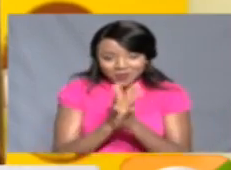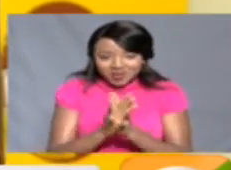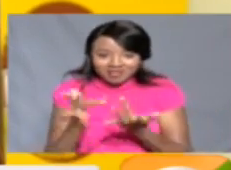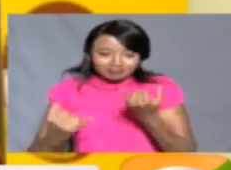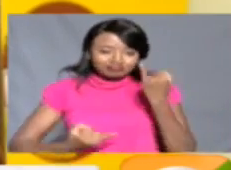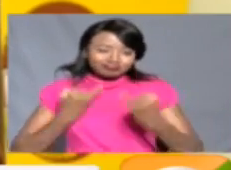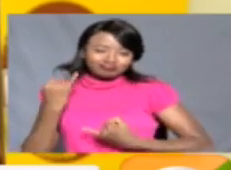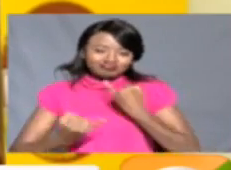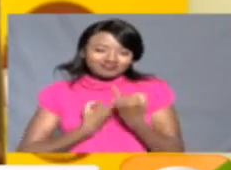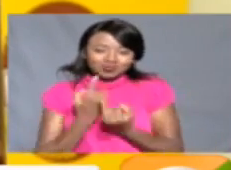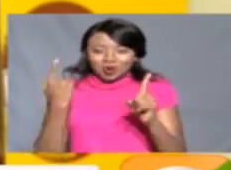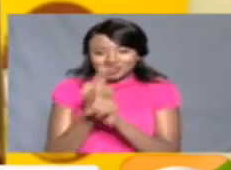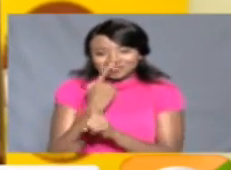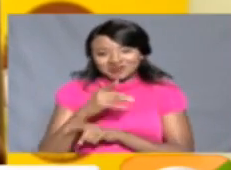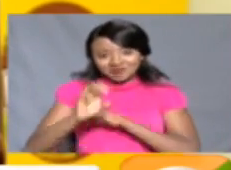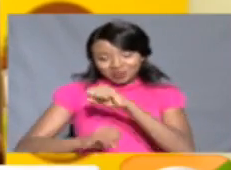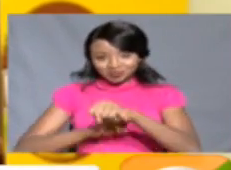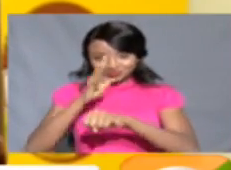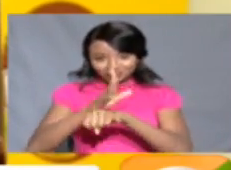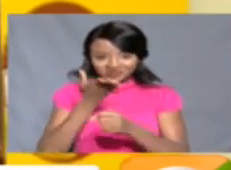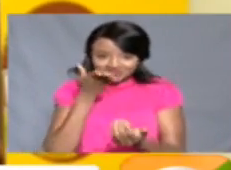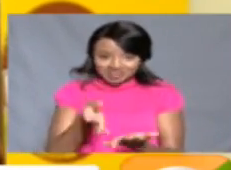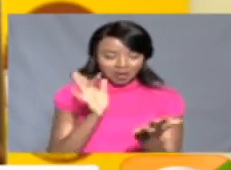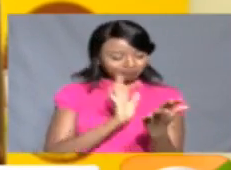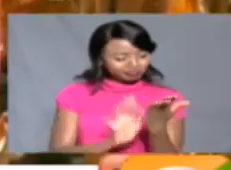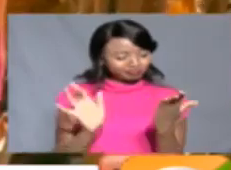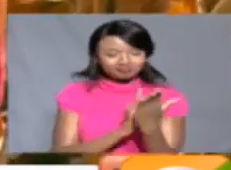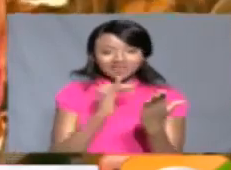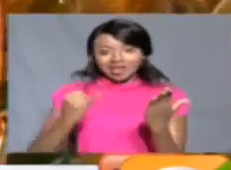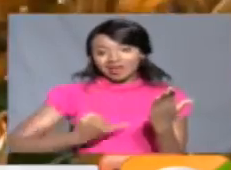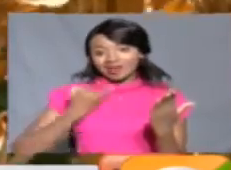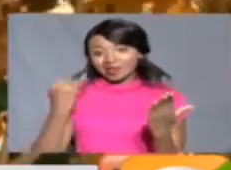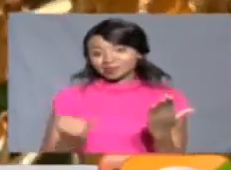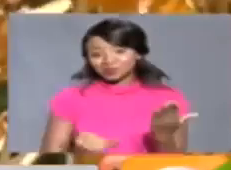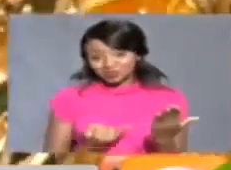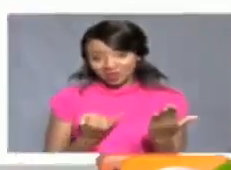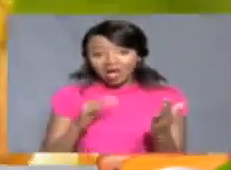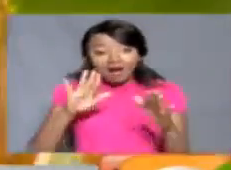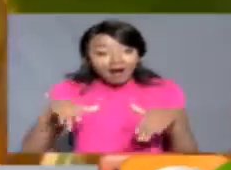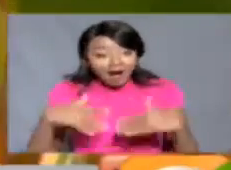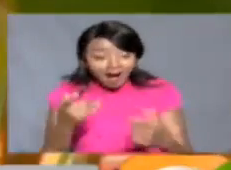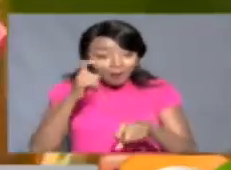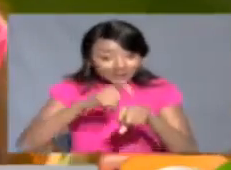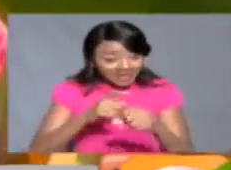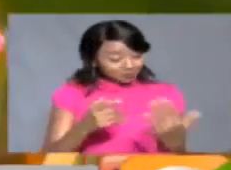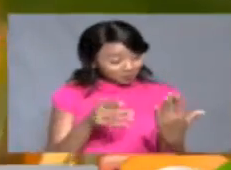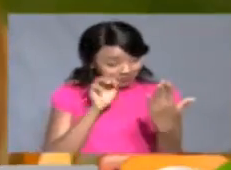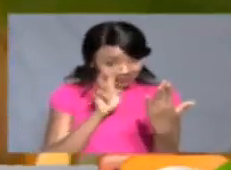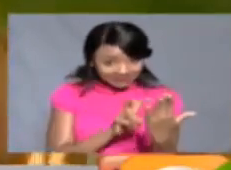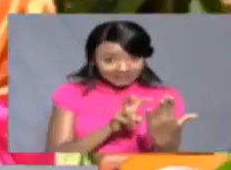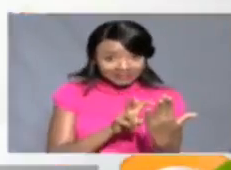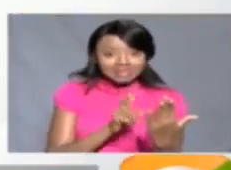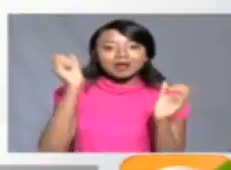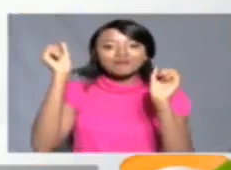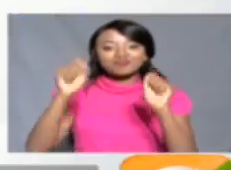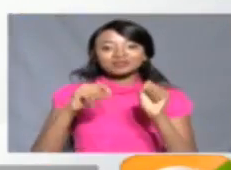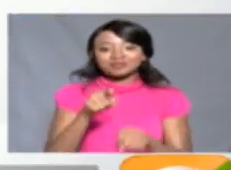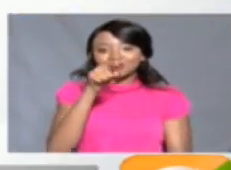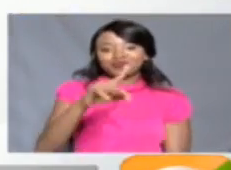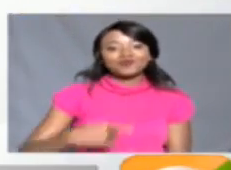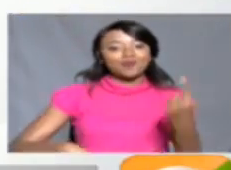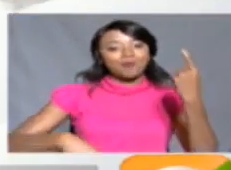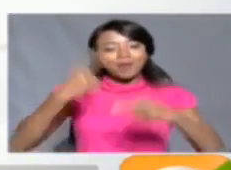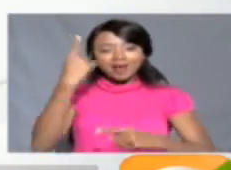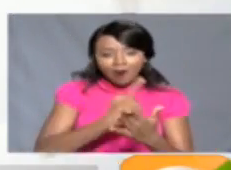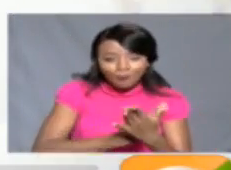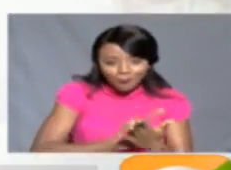good content on the platform and getting entertained. Just by consuming Viusasa products, you will stand a chance every